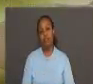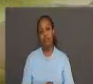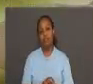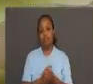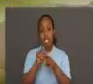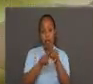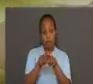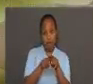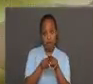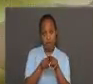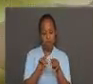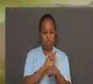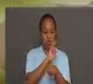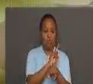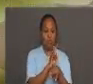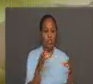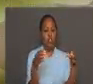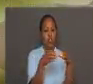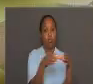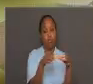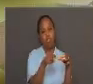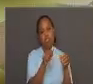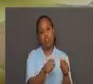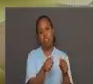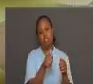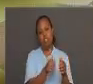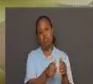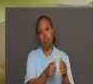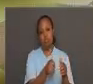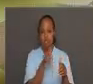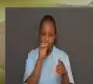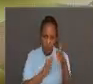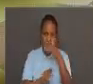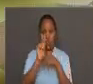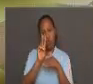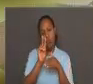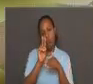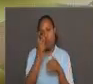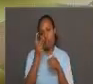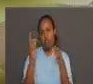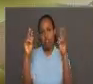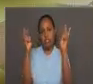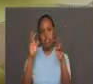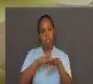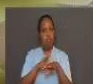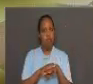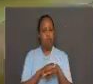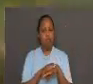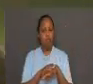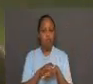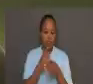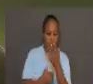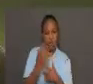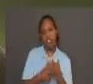Groups of interested citizens will begin to form their own views on the subject.